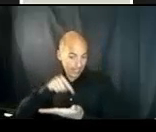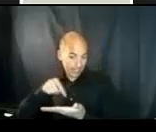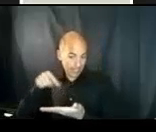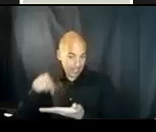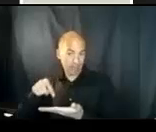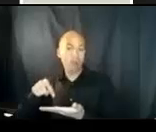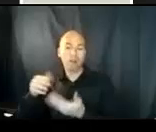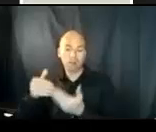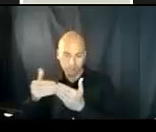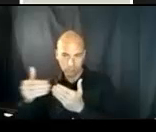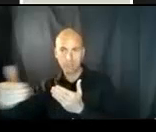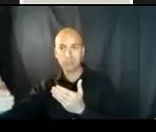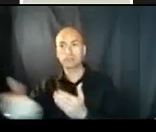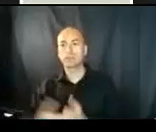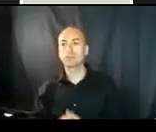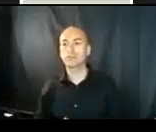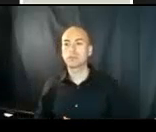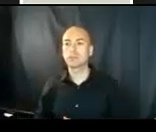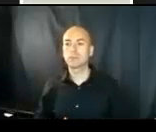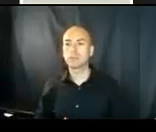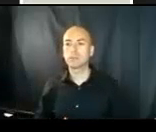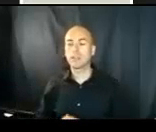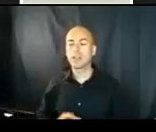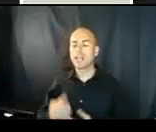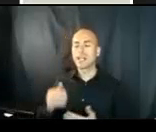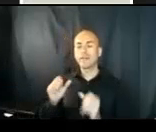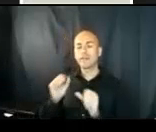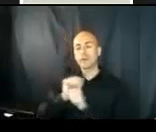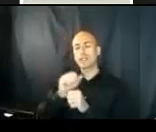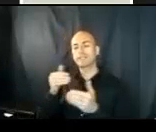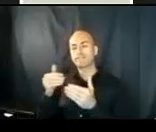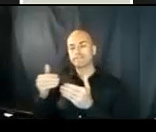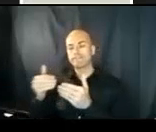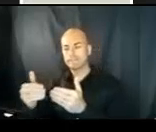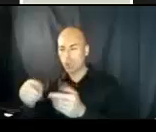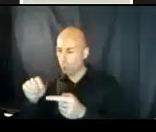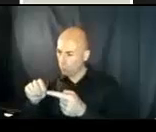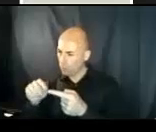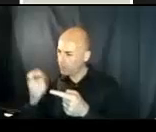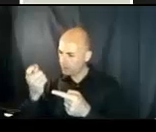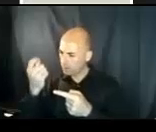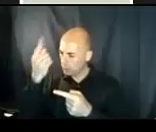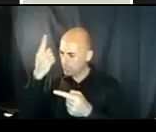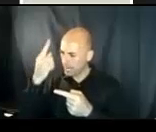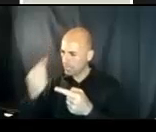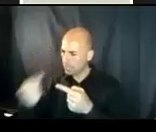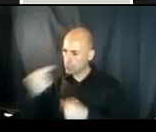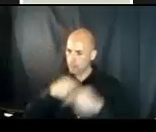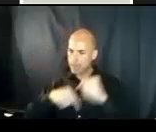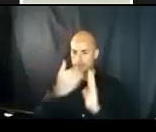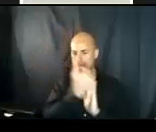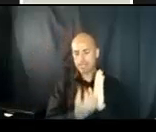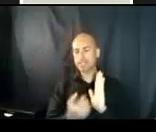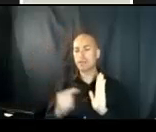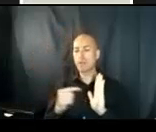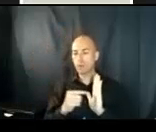also a way for them to say, maybe I didn't get that one. Let me go back to my lesson. So again, great